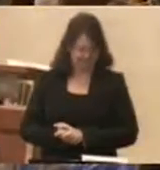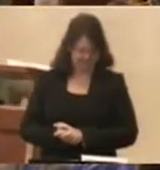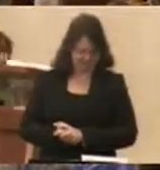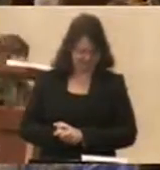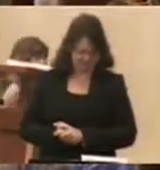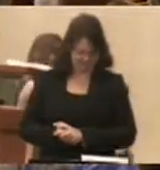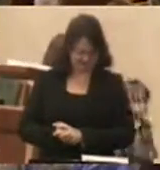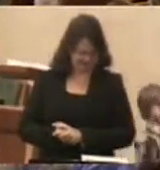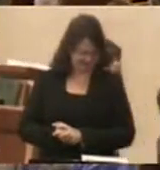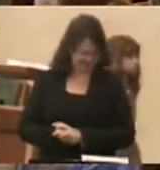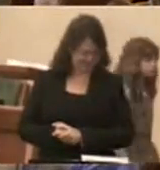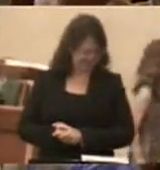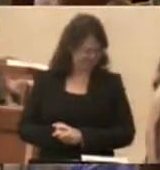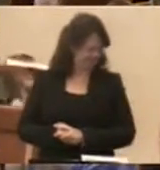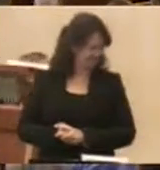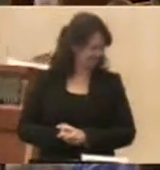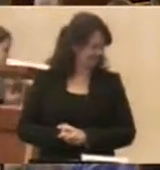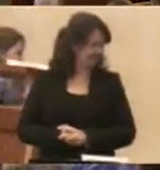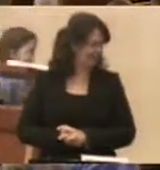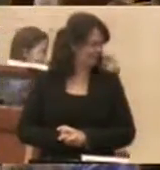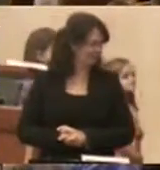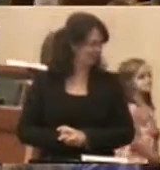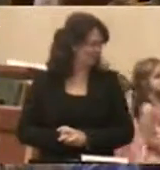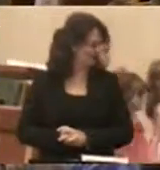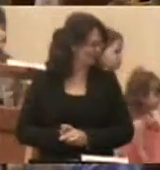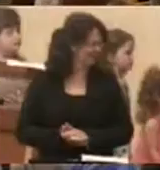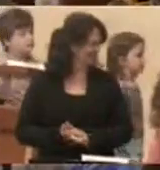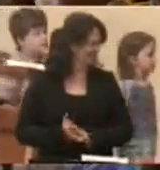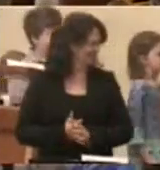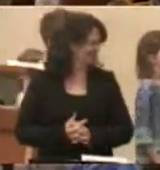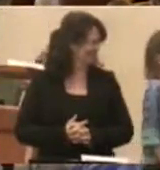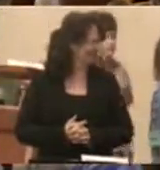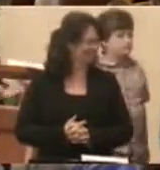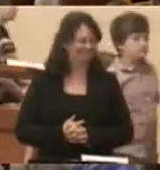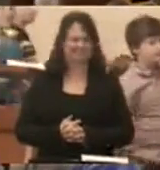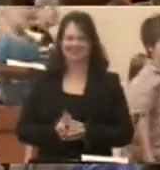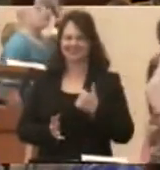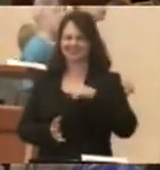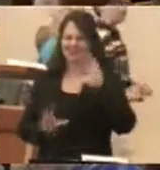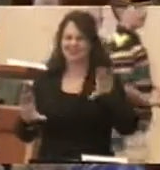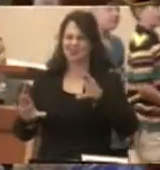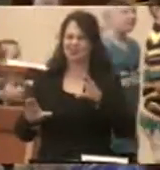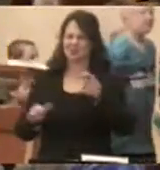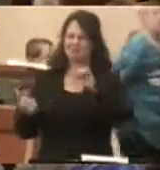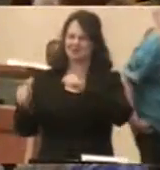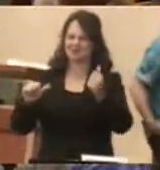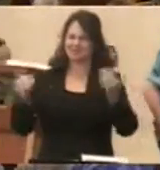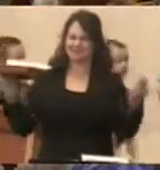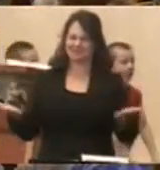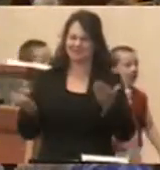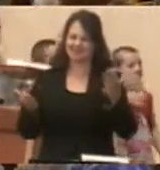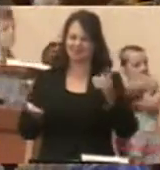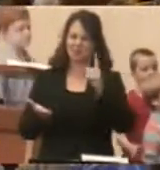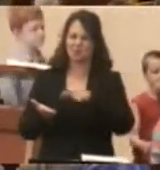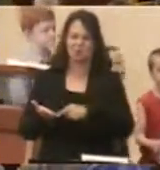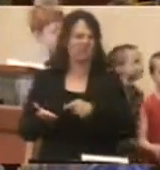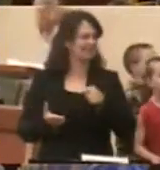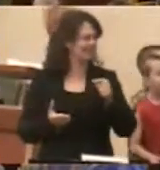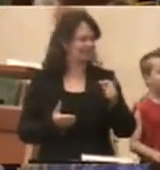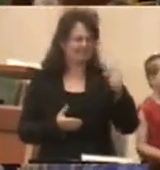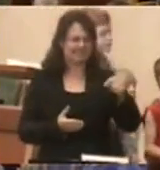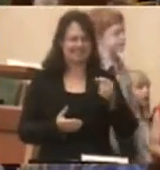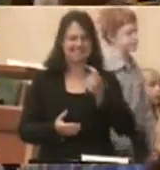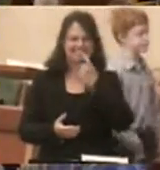You probably see it from the other side most often, but this is where we do baptisms, of course. And what's in this big glass